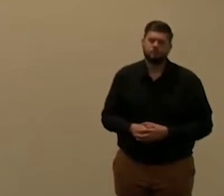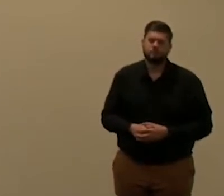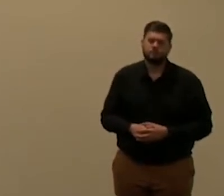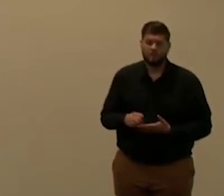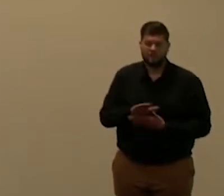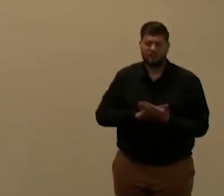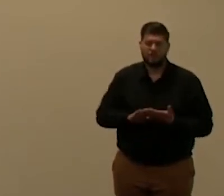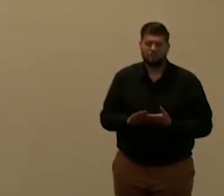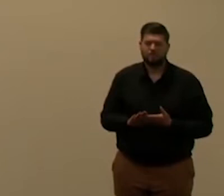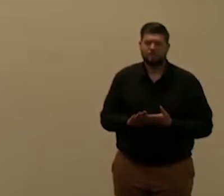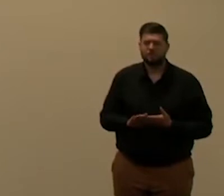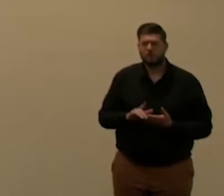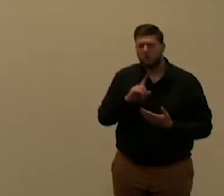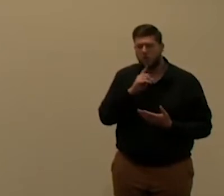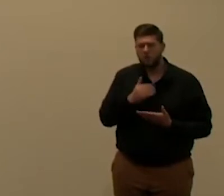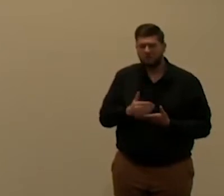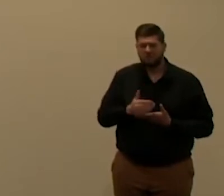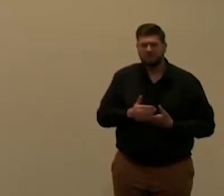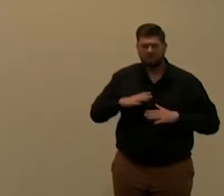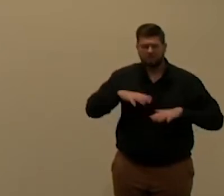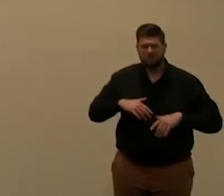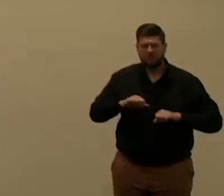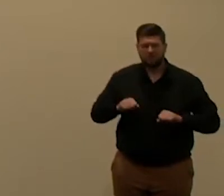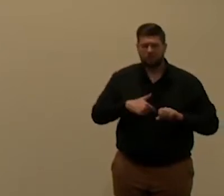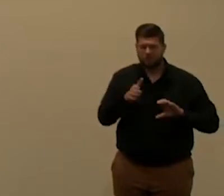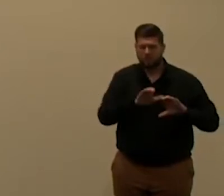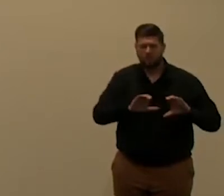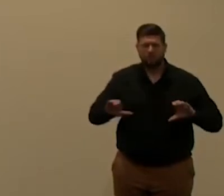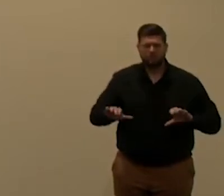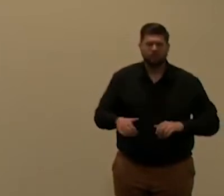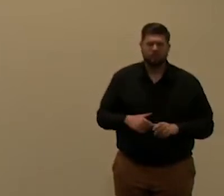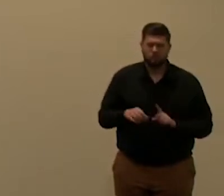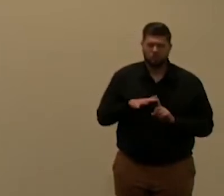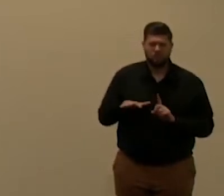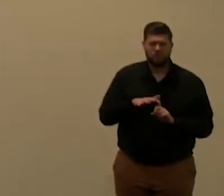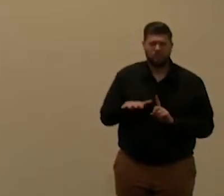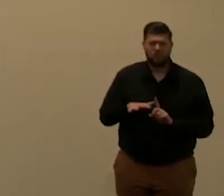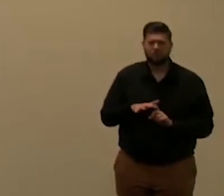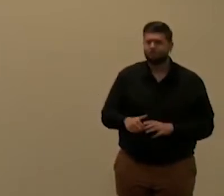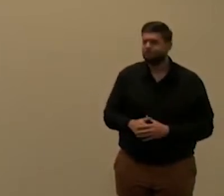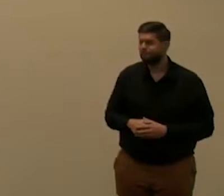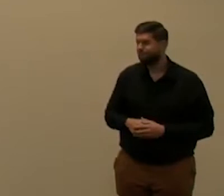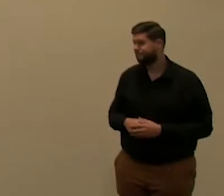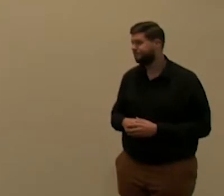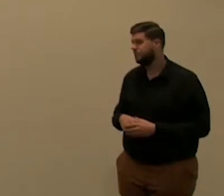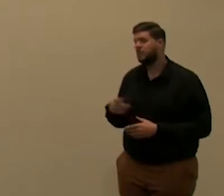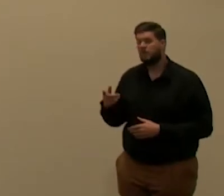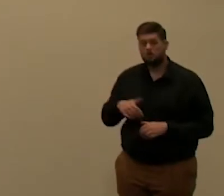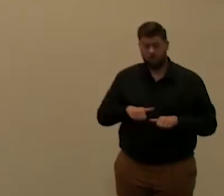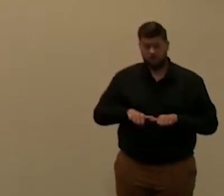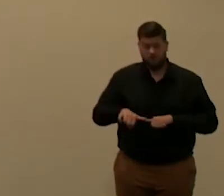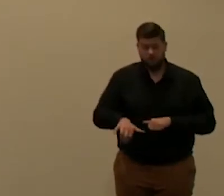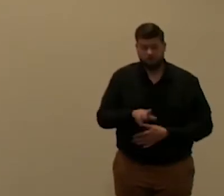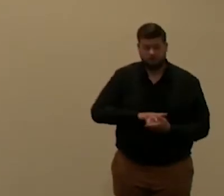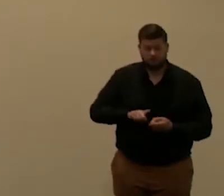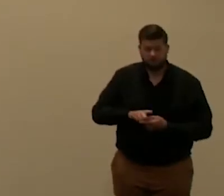your network bandwidth. So very important one to do. Now, after the meeting, of course, and I know